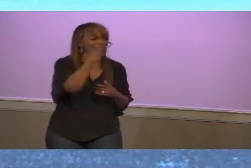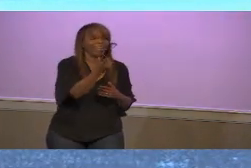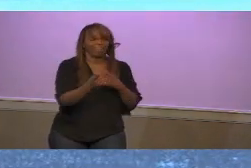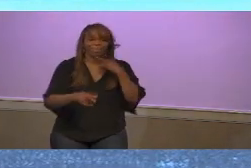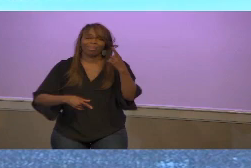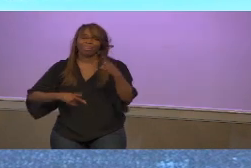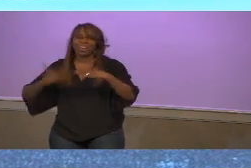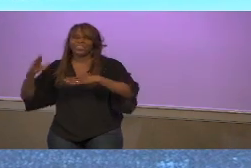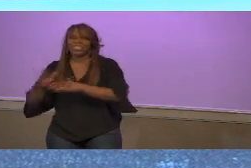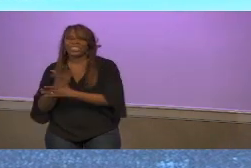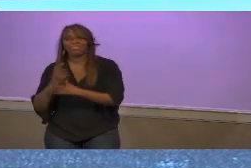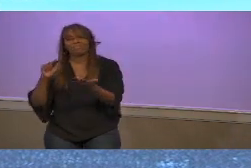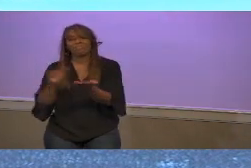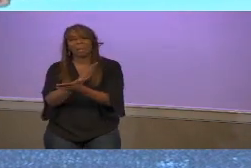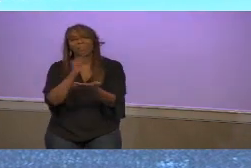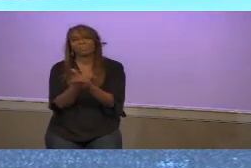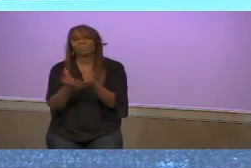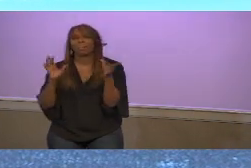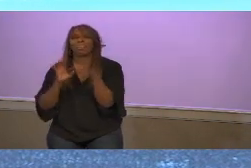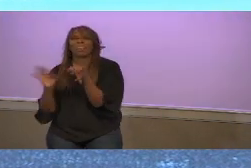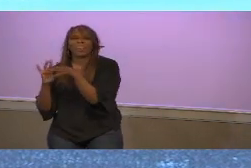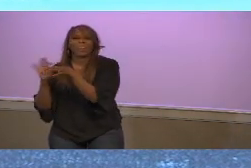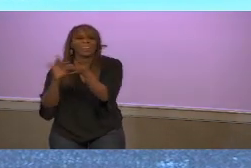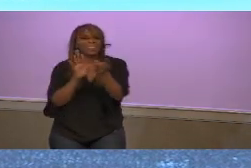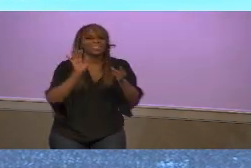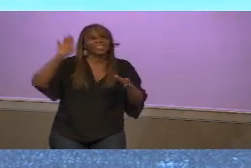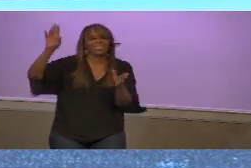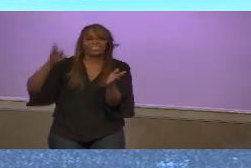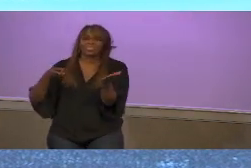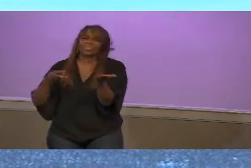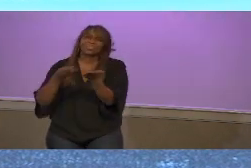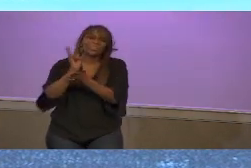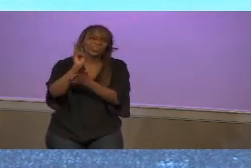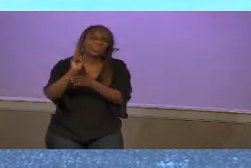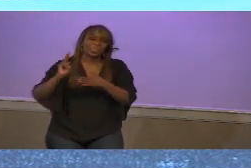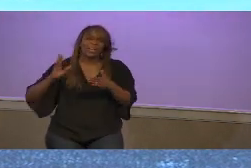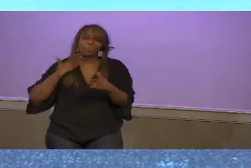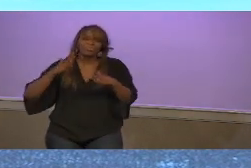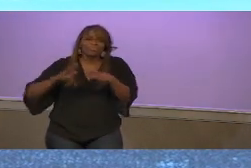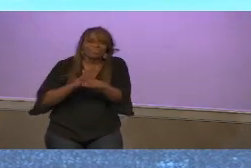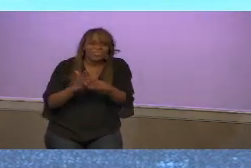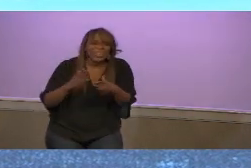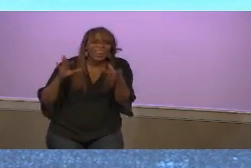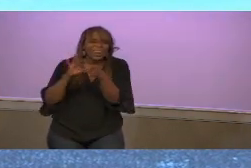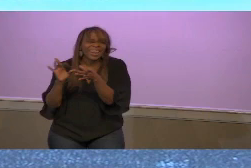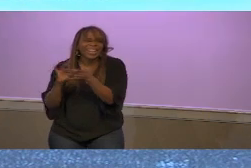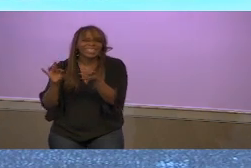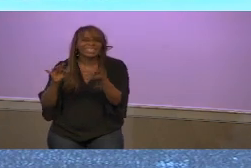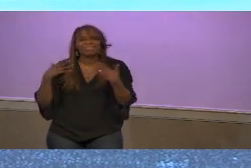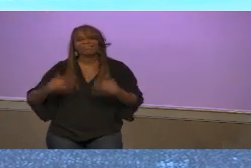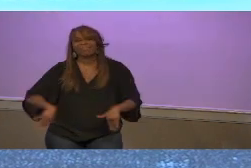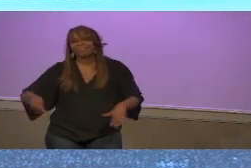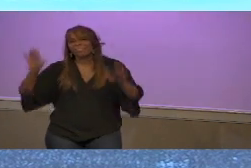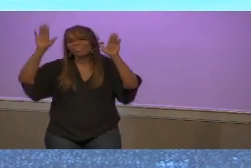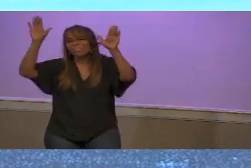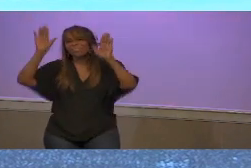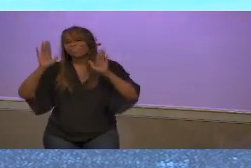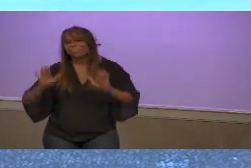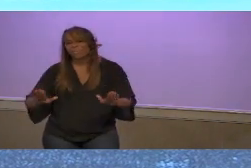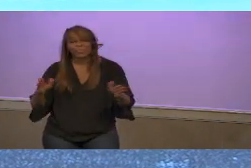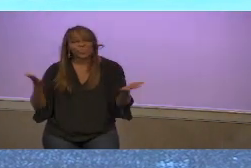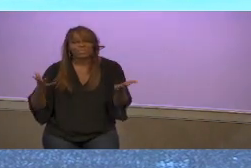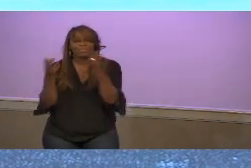you. I'll tell others your truth. I'll share with them this marvelous act of